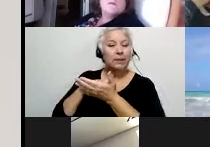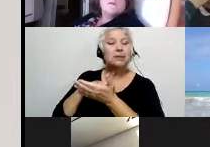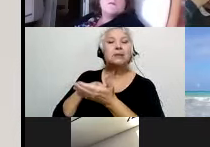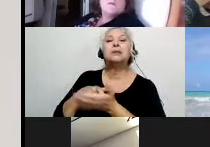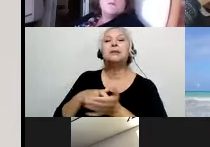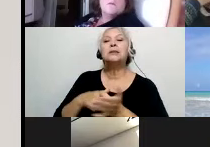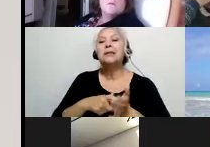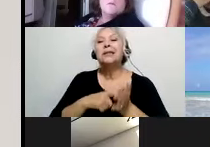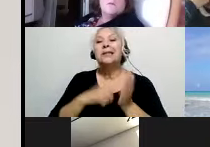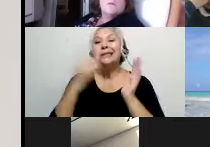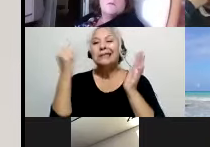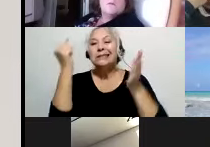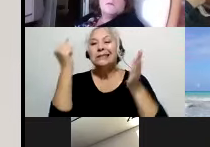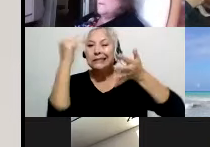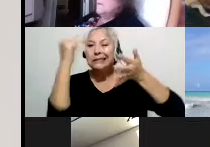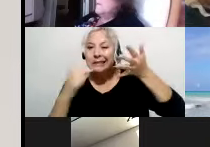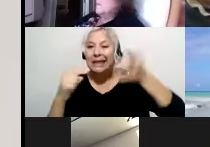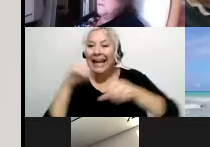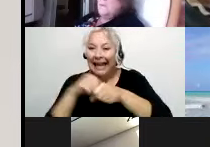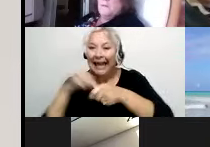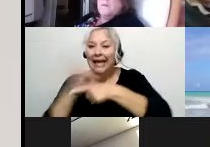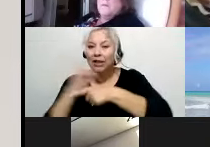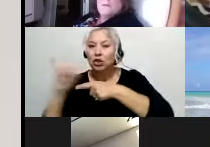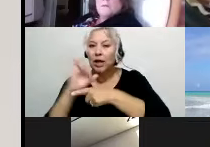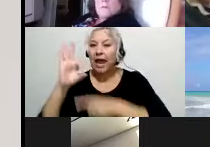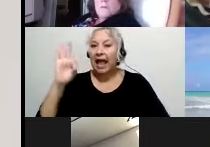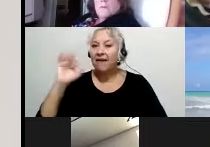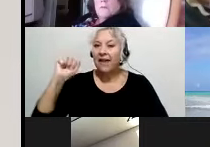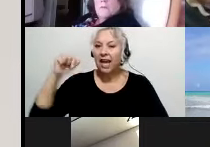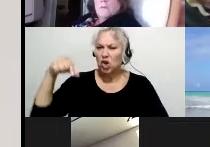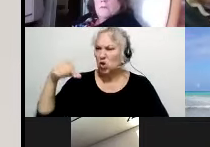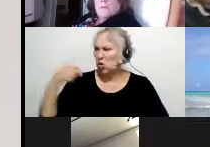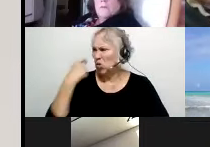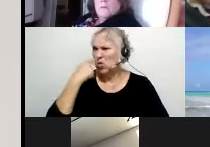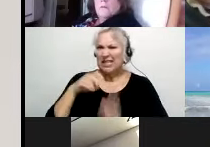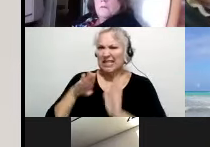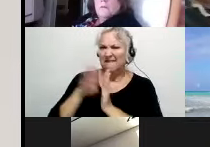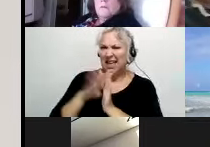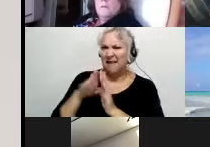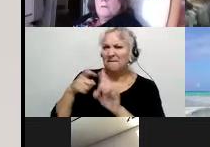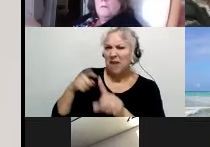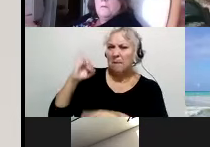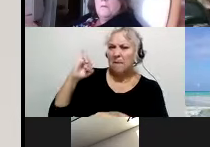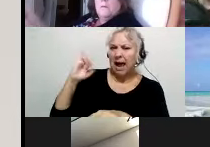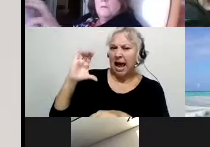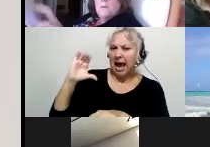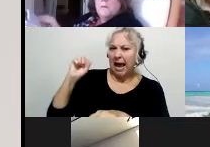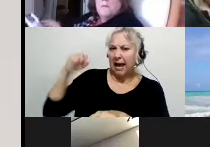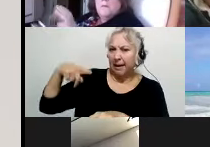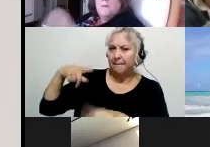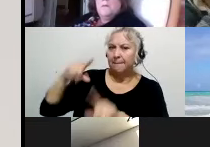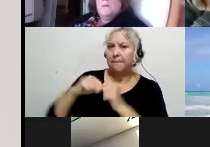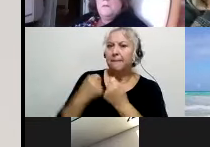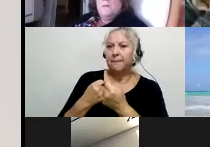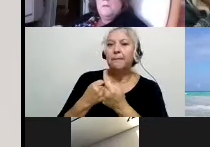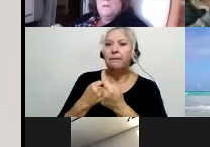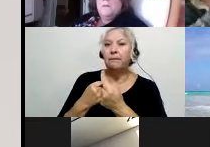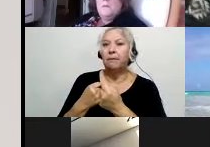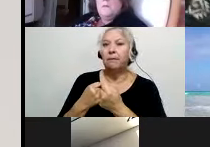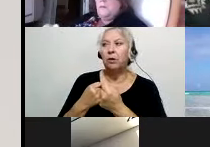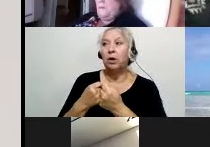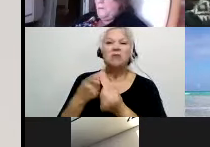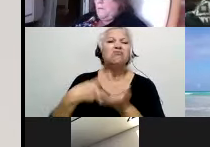are outlined in the internship FAQ that was developed by our ICAP team. So, that you can